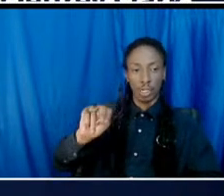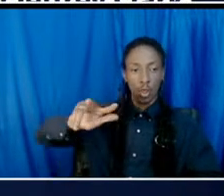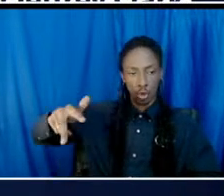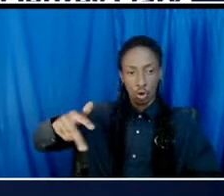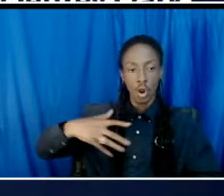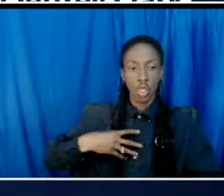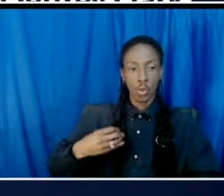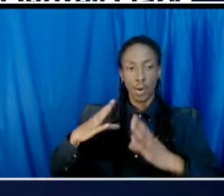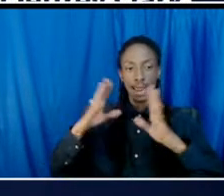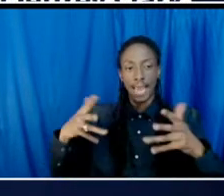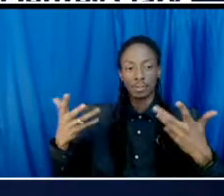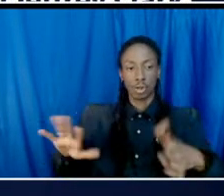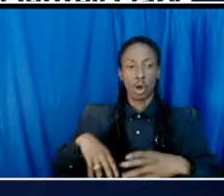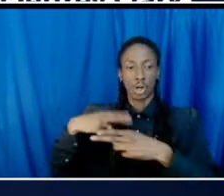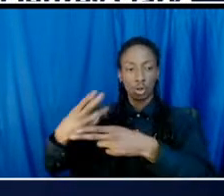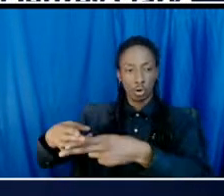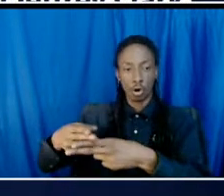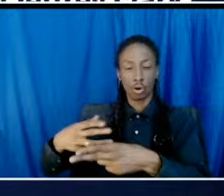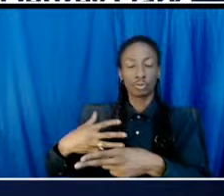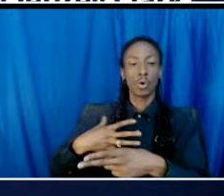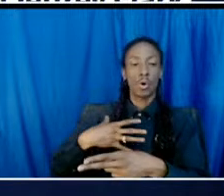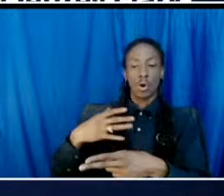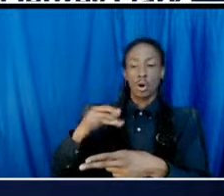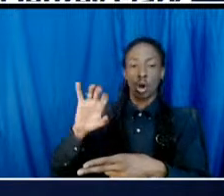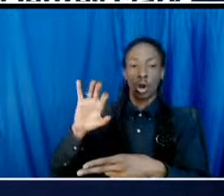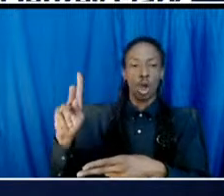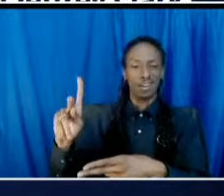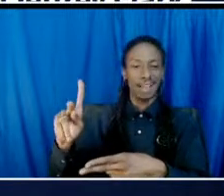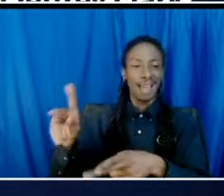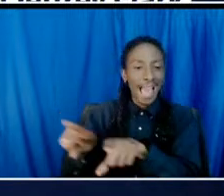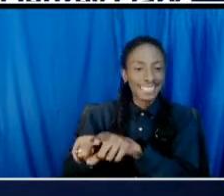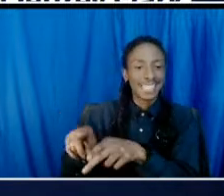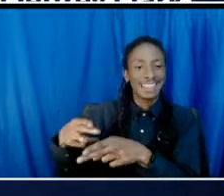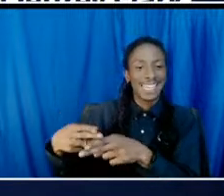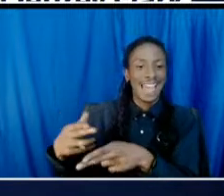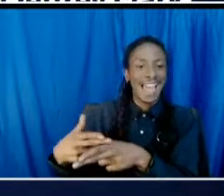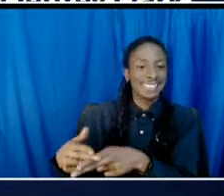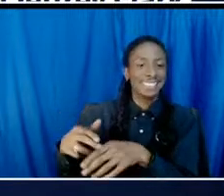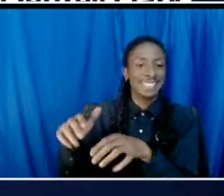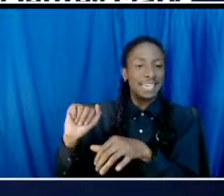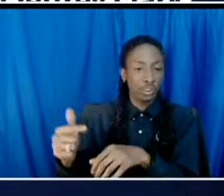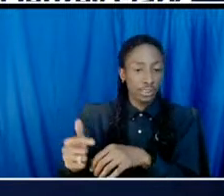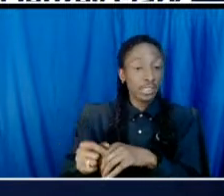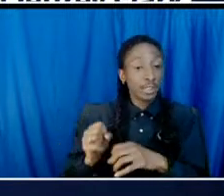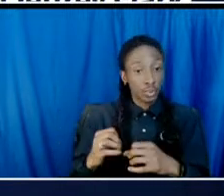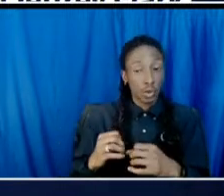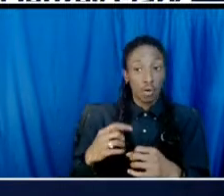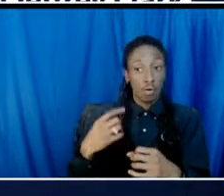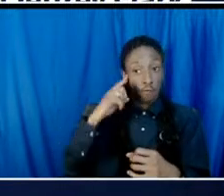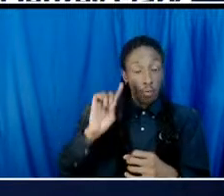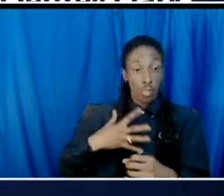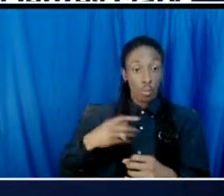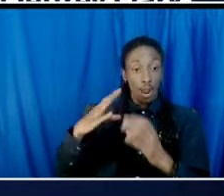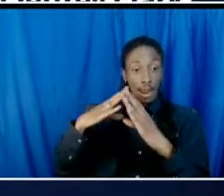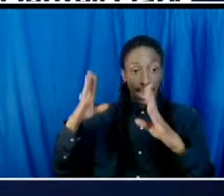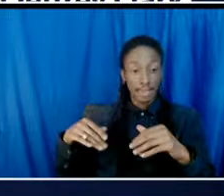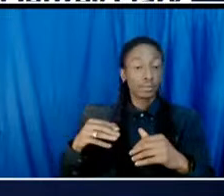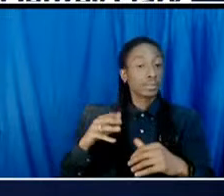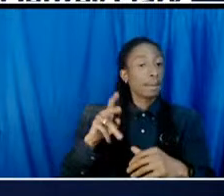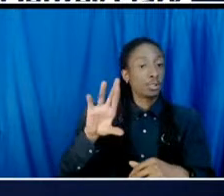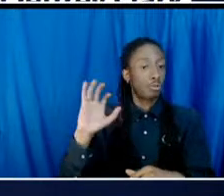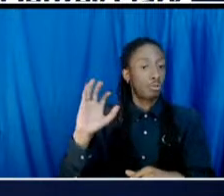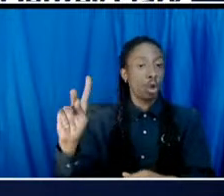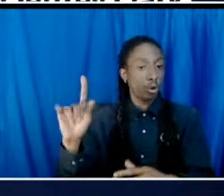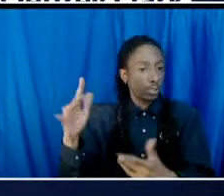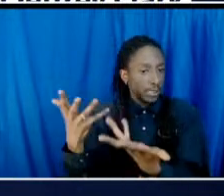referring to Mr. Clark as the acting attorney general. As far as the White House was concerned, Mr. Clark was already